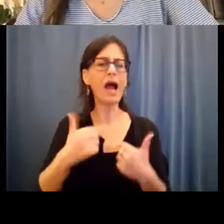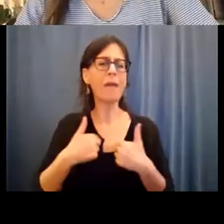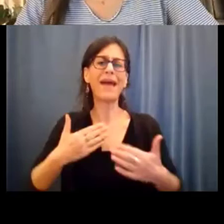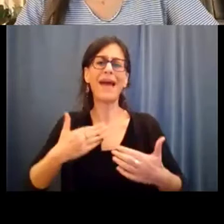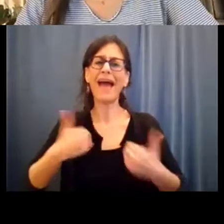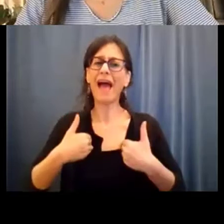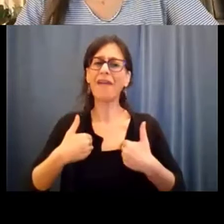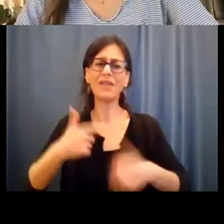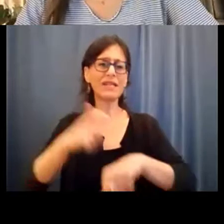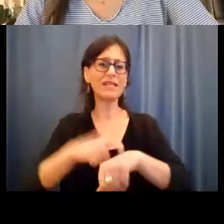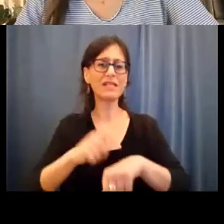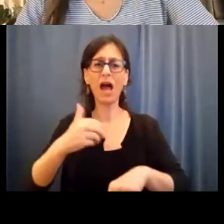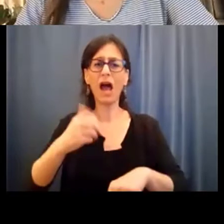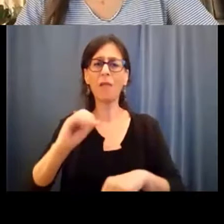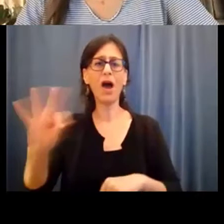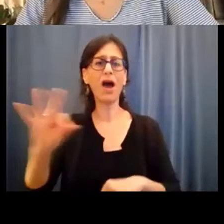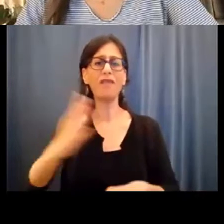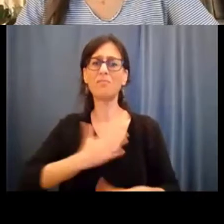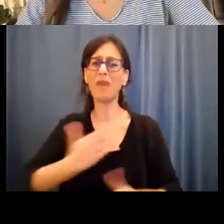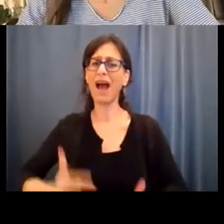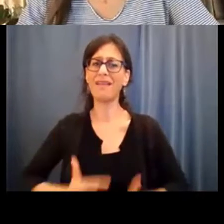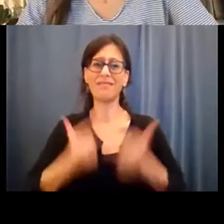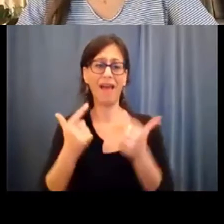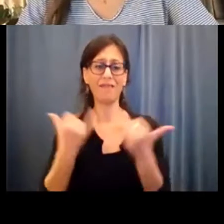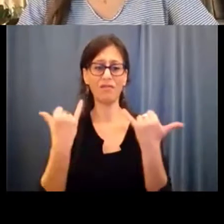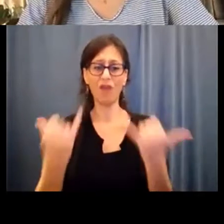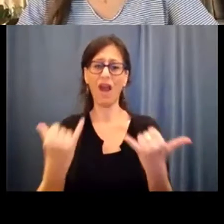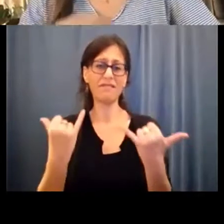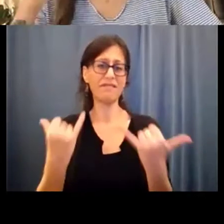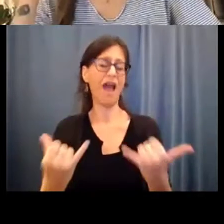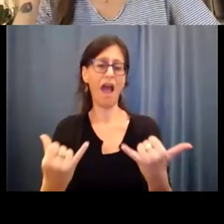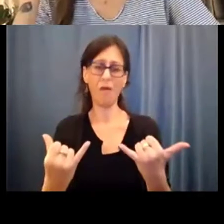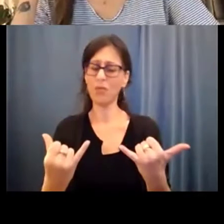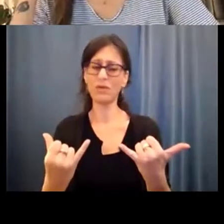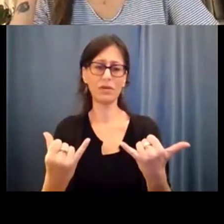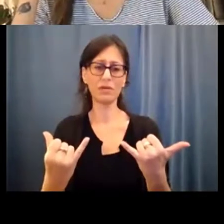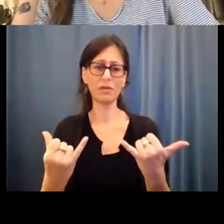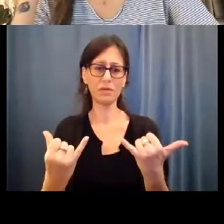life right now.